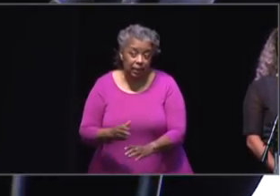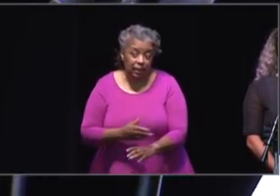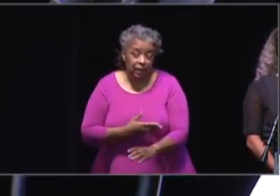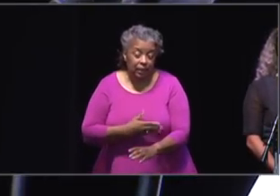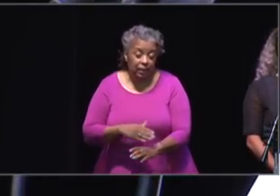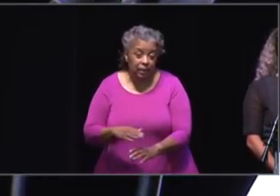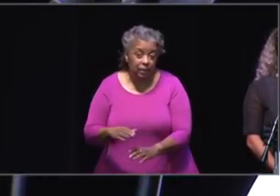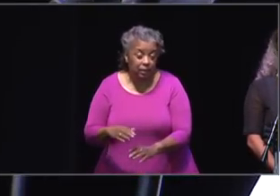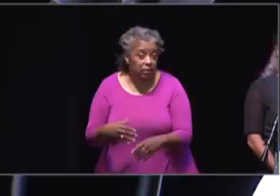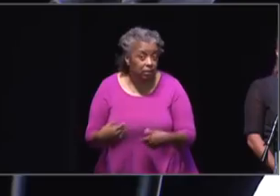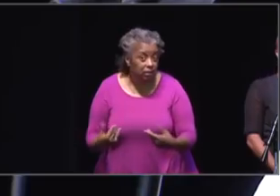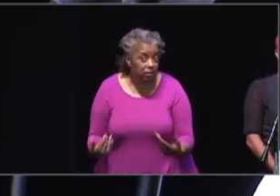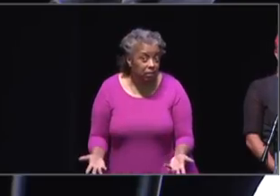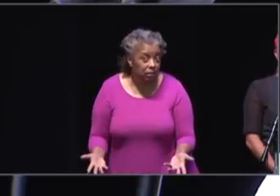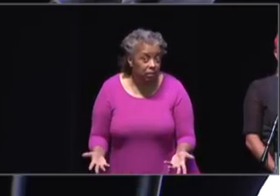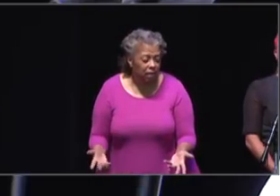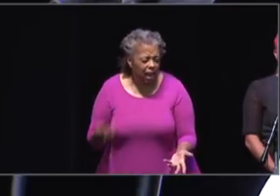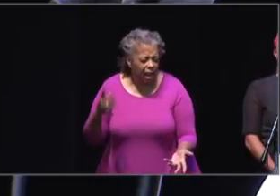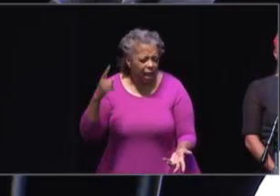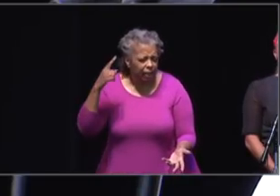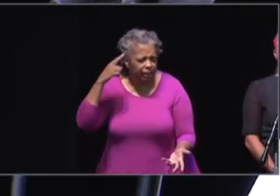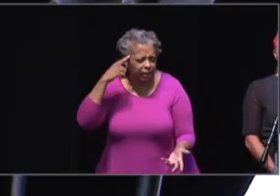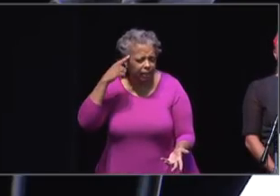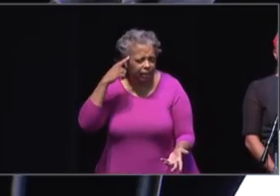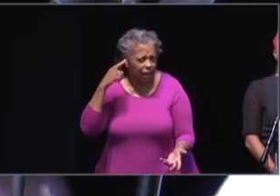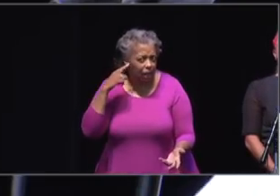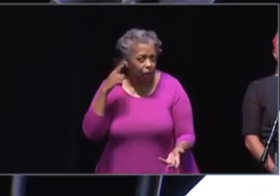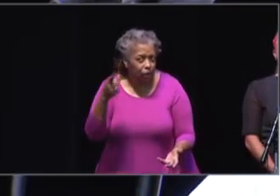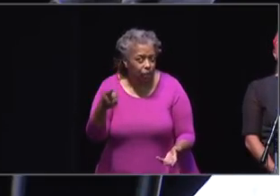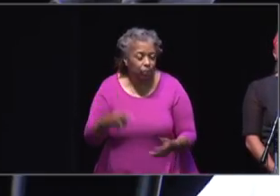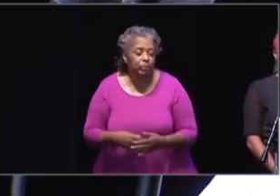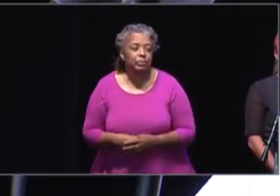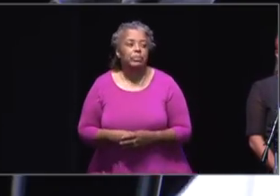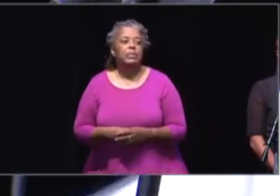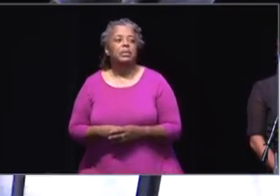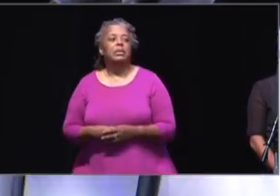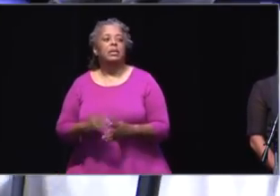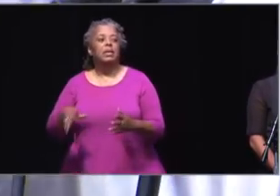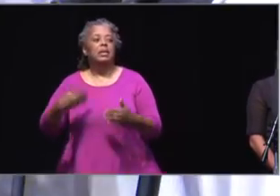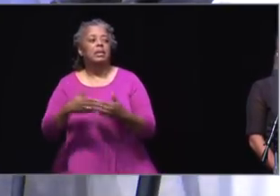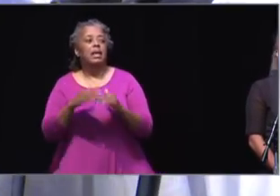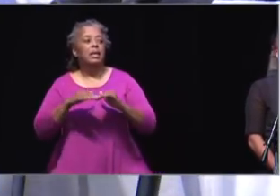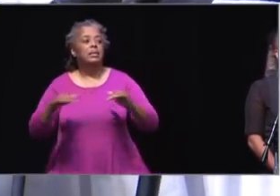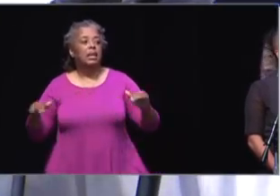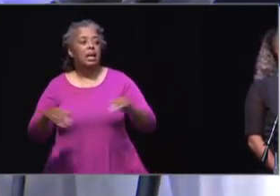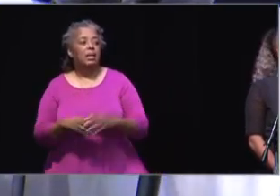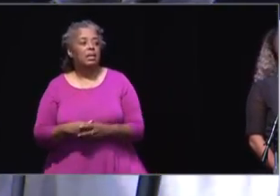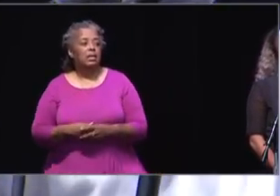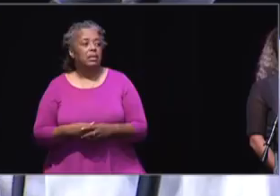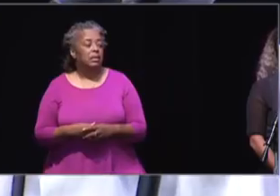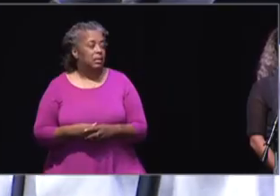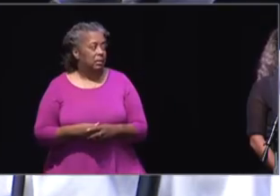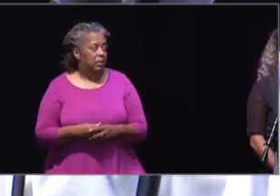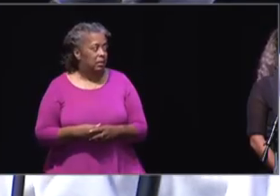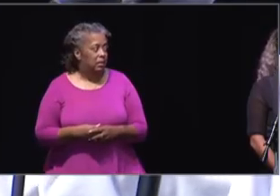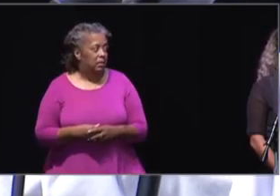sing. I think I hear you. The next line goes like this. Now let us